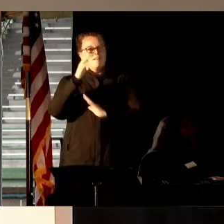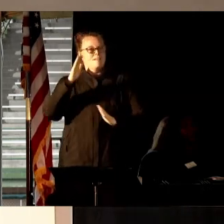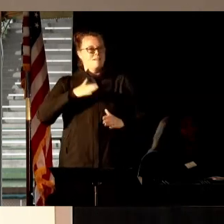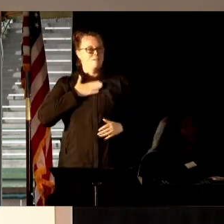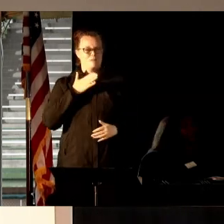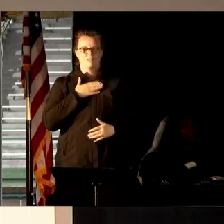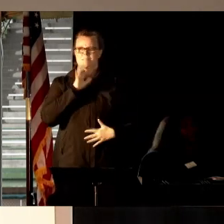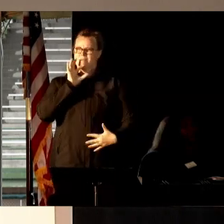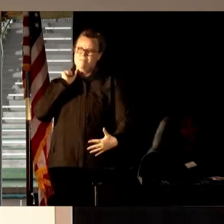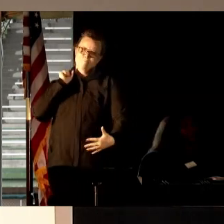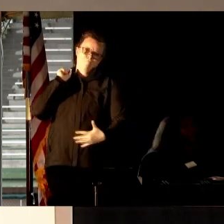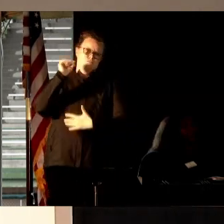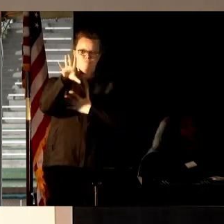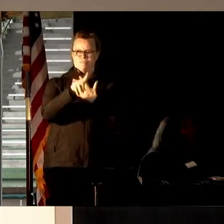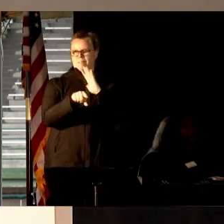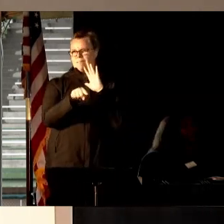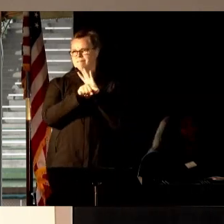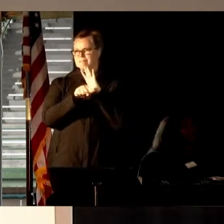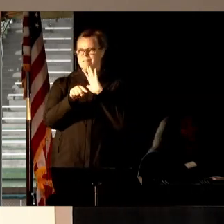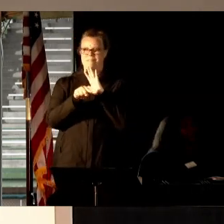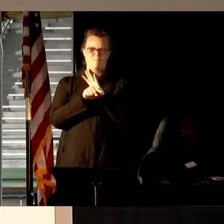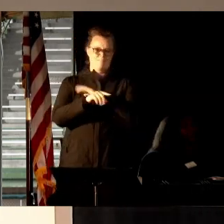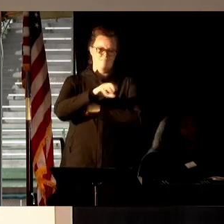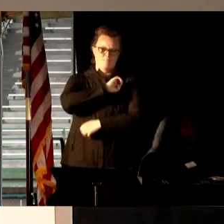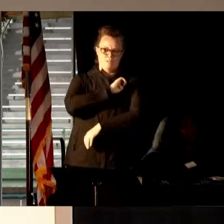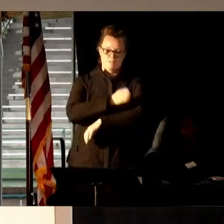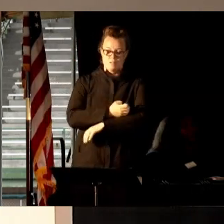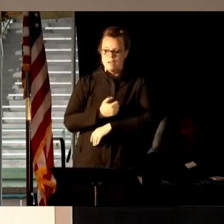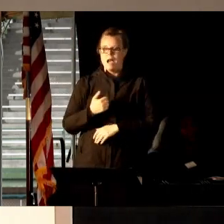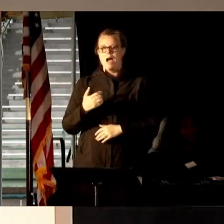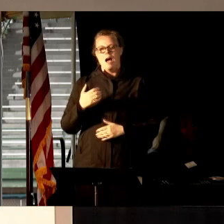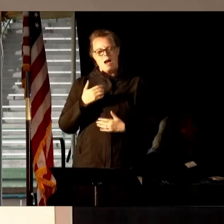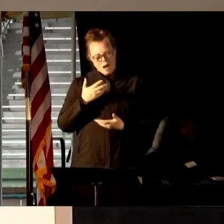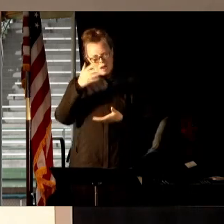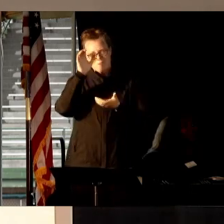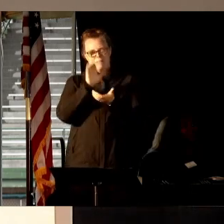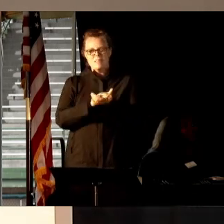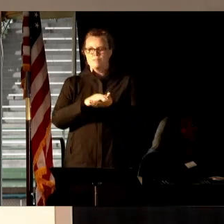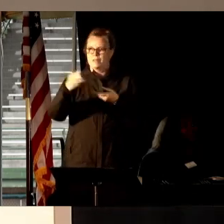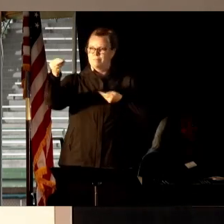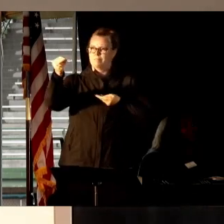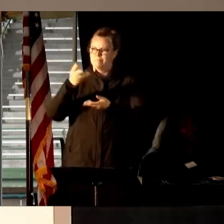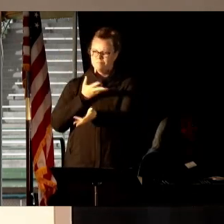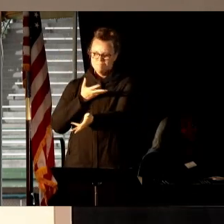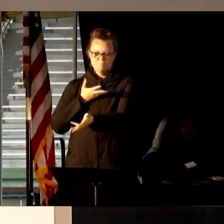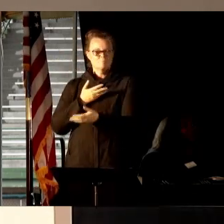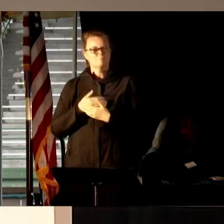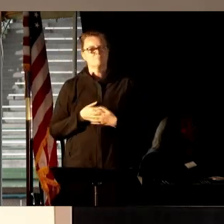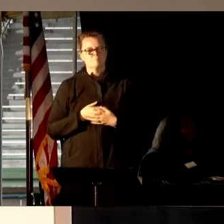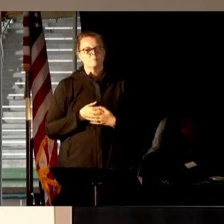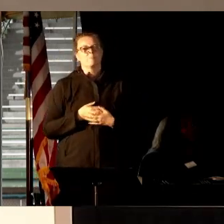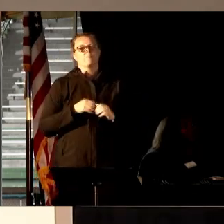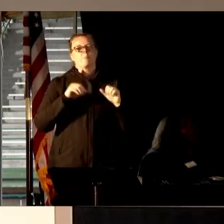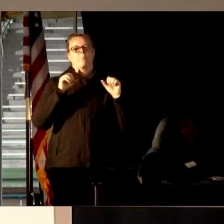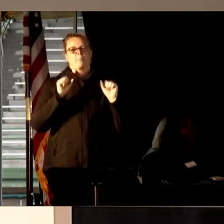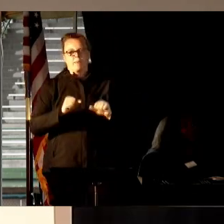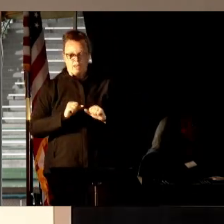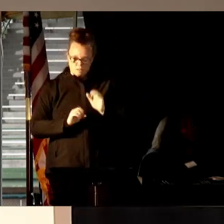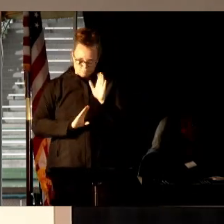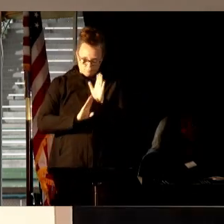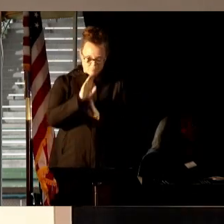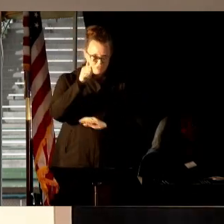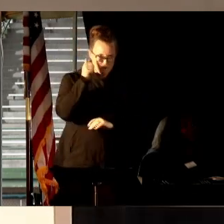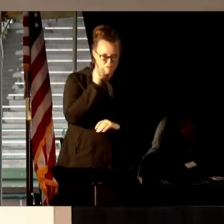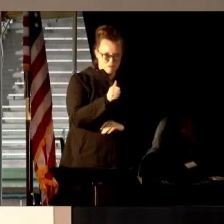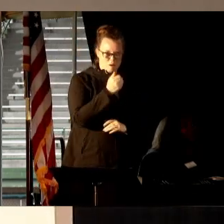energy, I believe in taking in the blue skies of other people, every dimple on every cheek, and cultivating your own blue sky you